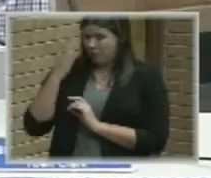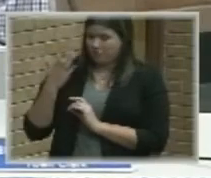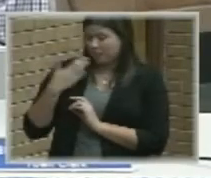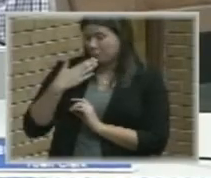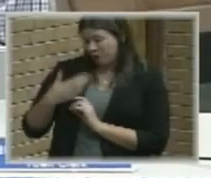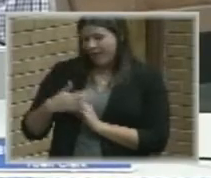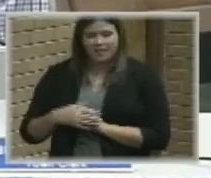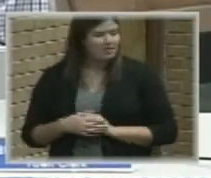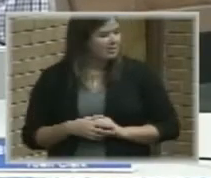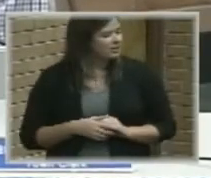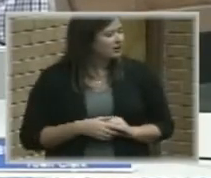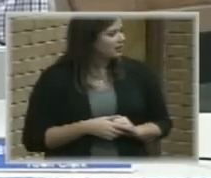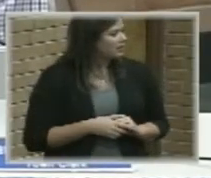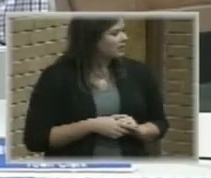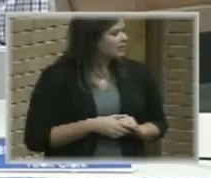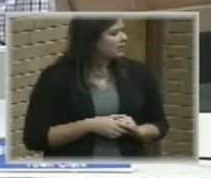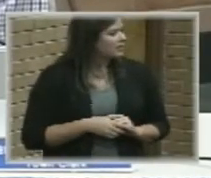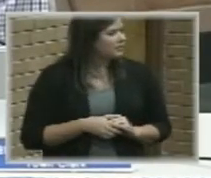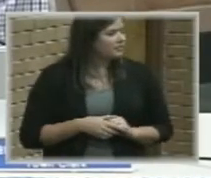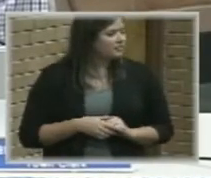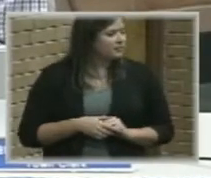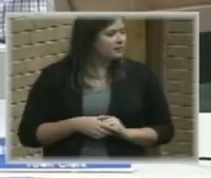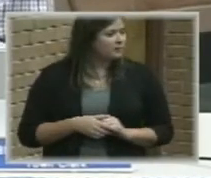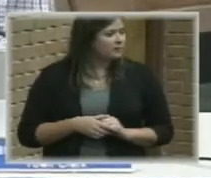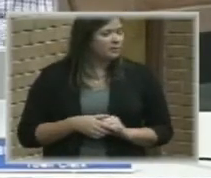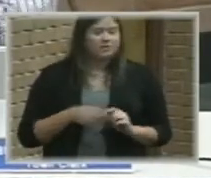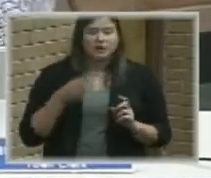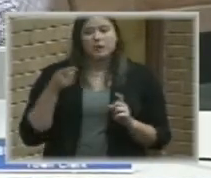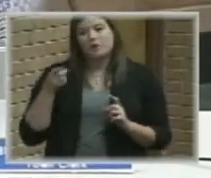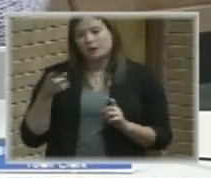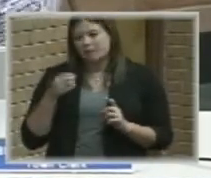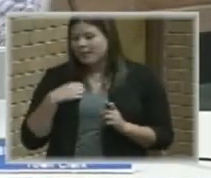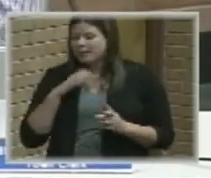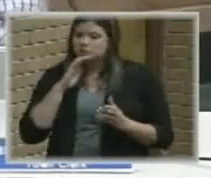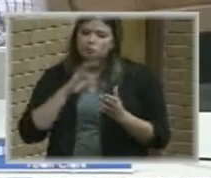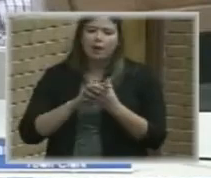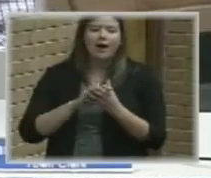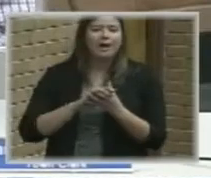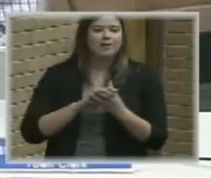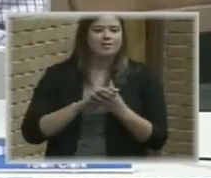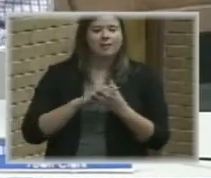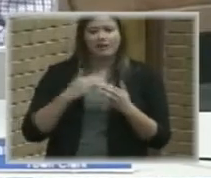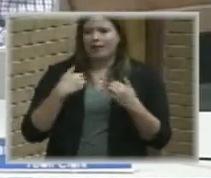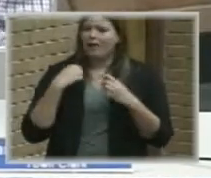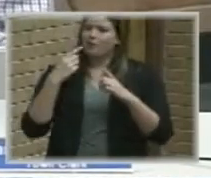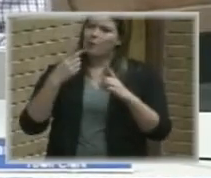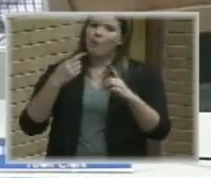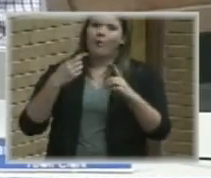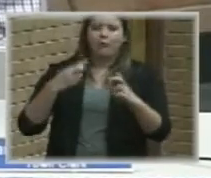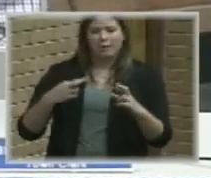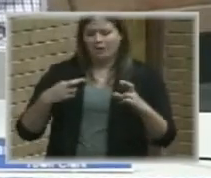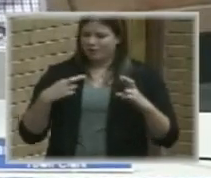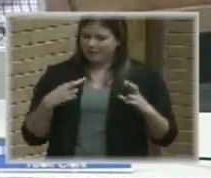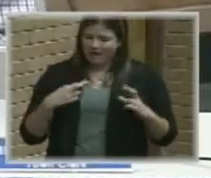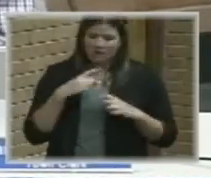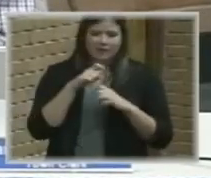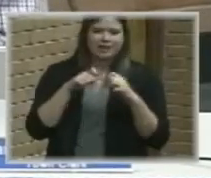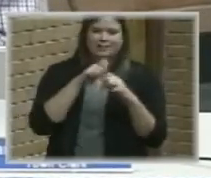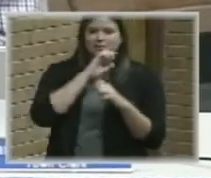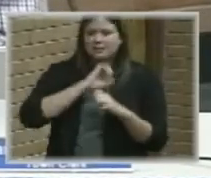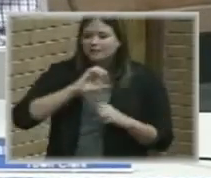Yeah, no, it's, him and his wife had long had a goal of, retiring by a particular age so they